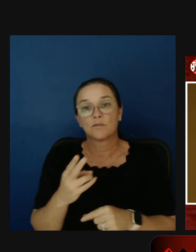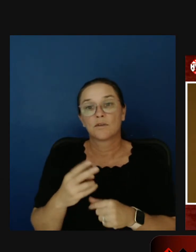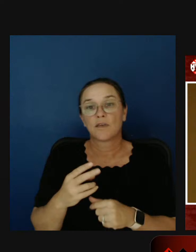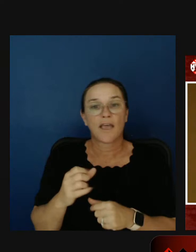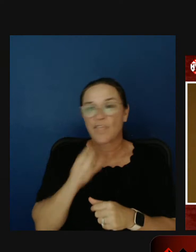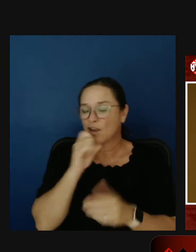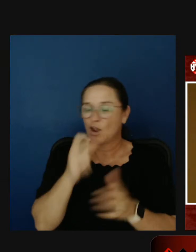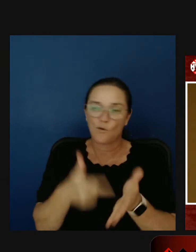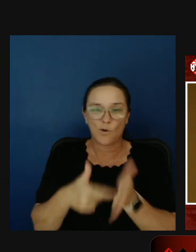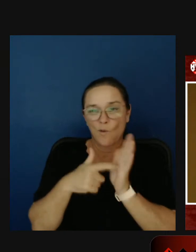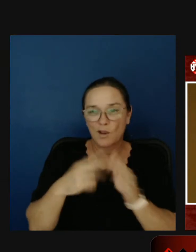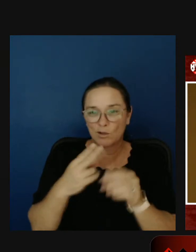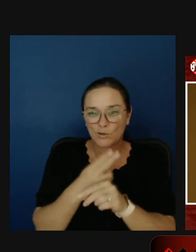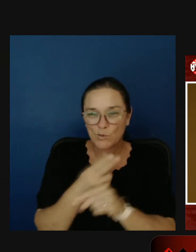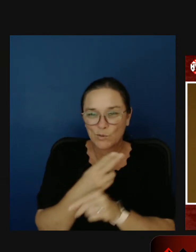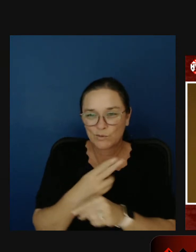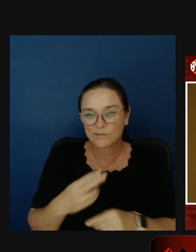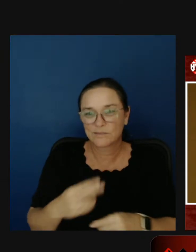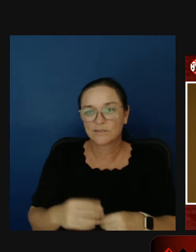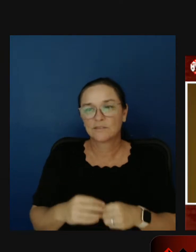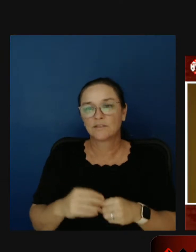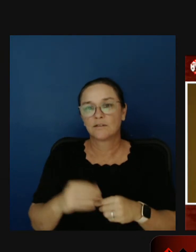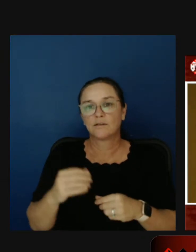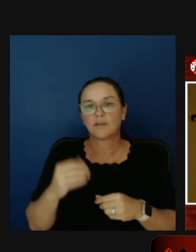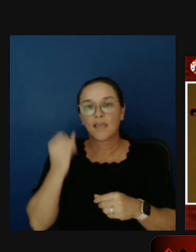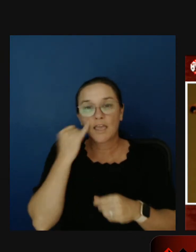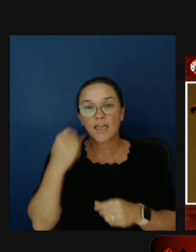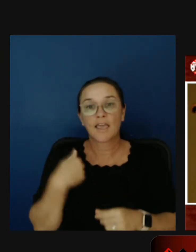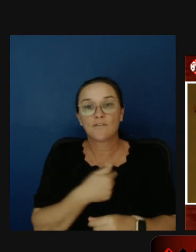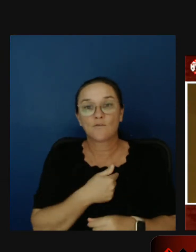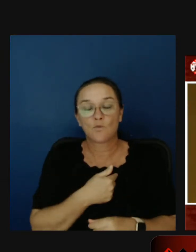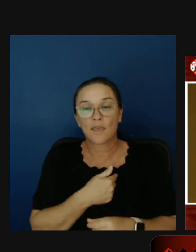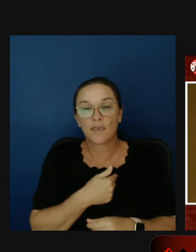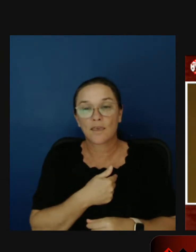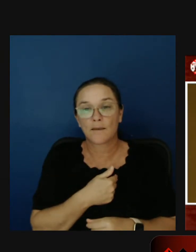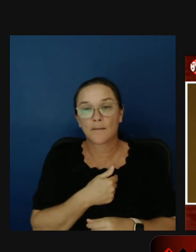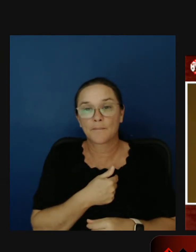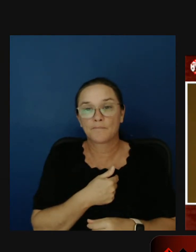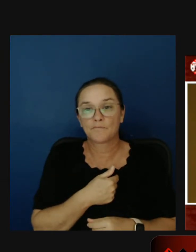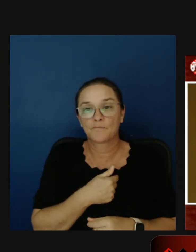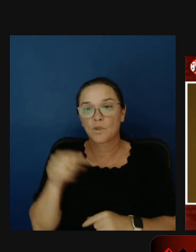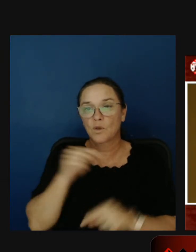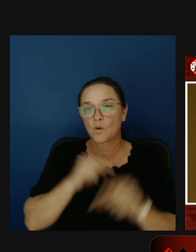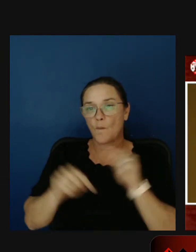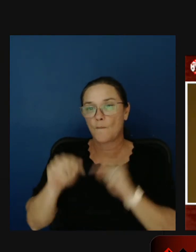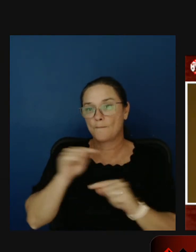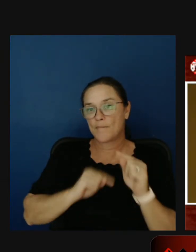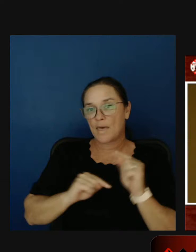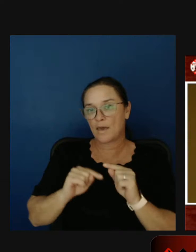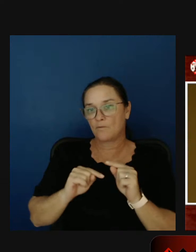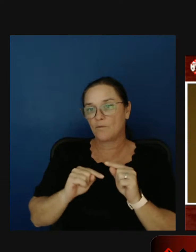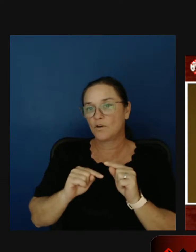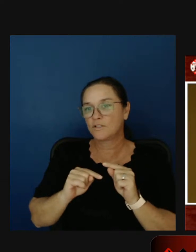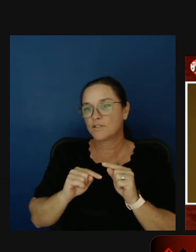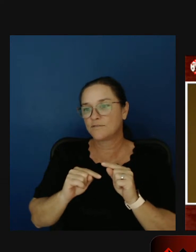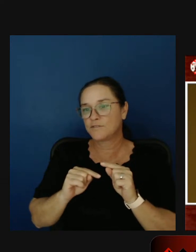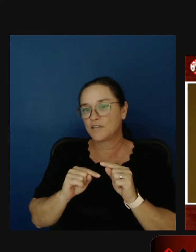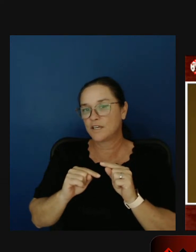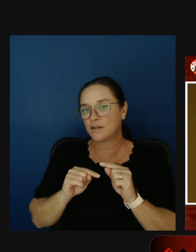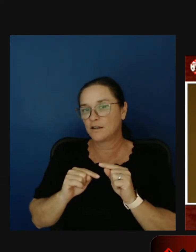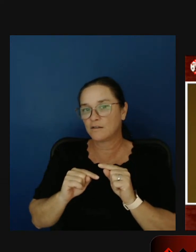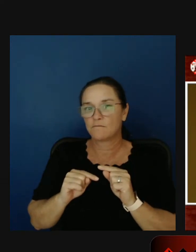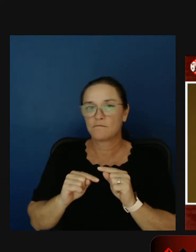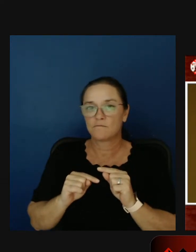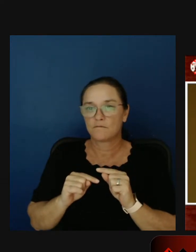mandatory to use. So if we go back to Dave Sherrod's map here, this actually